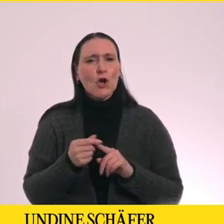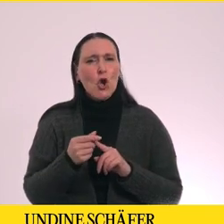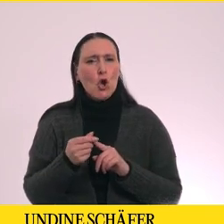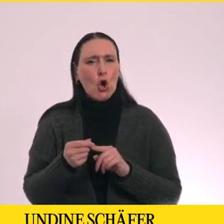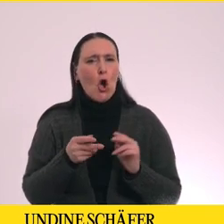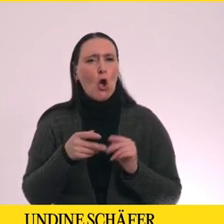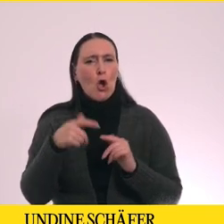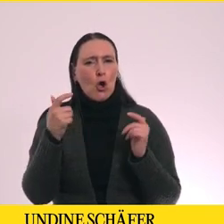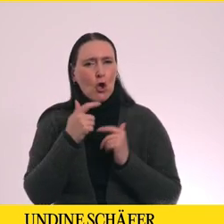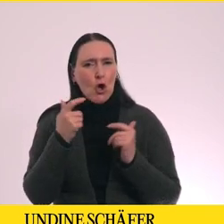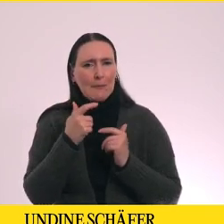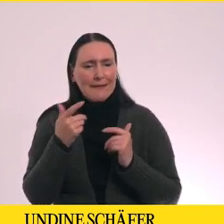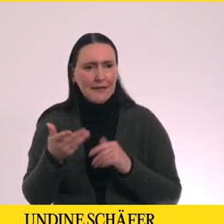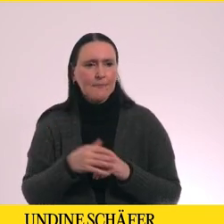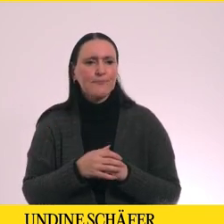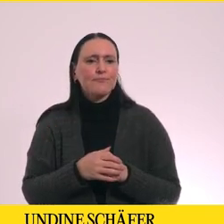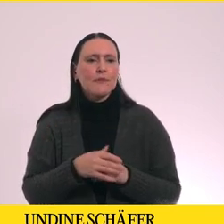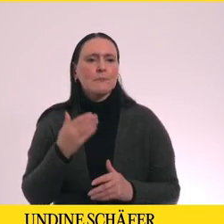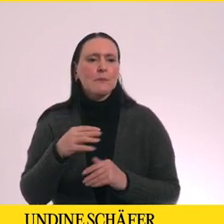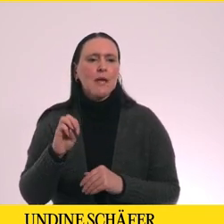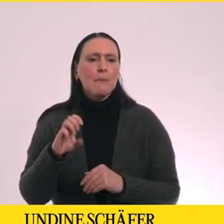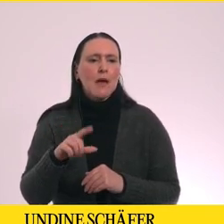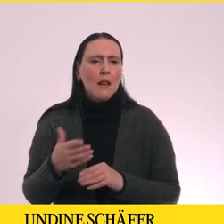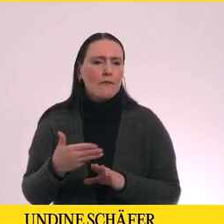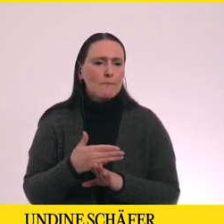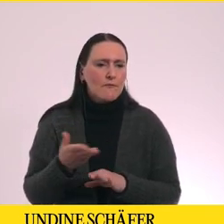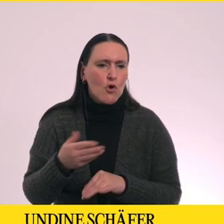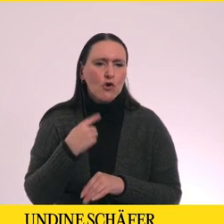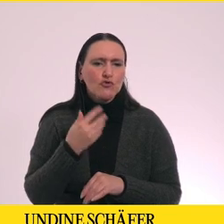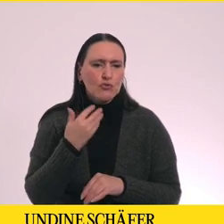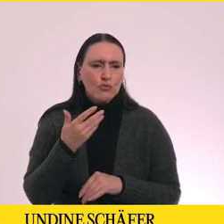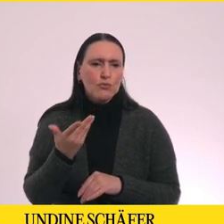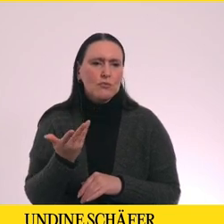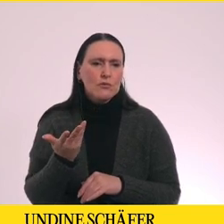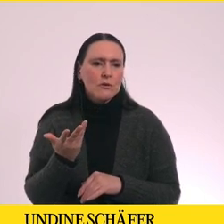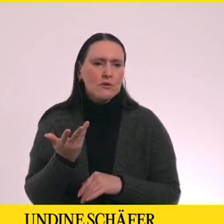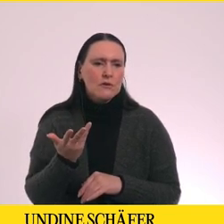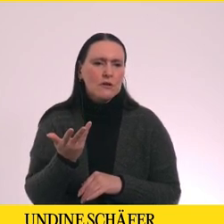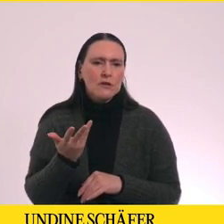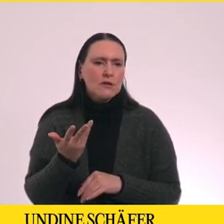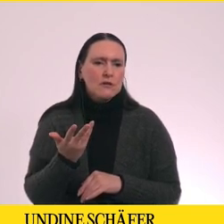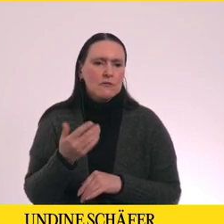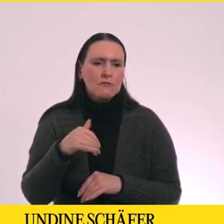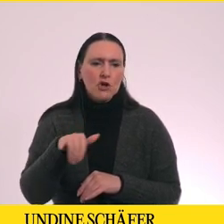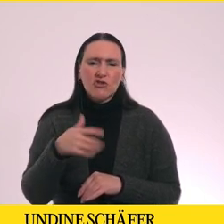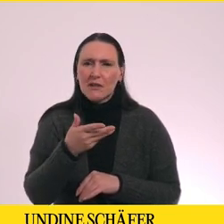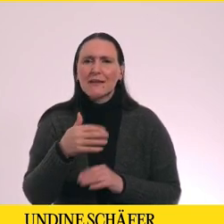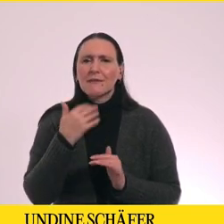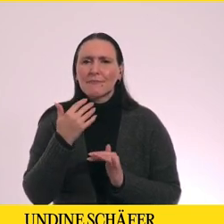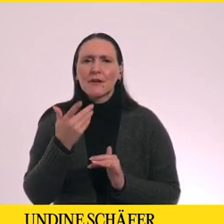like Mel's mentioned something about it being a luxury. And since like we're just doing this